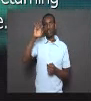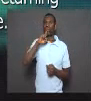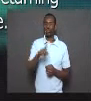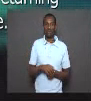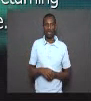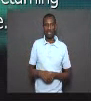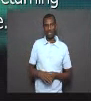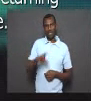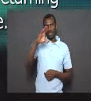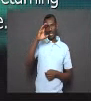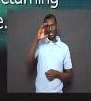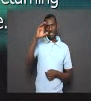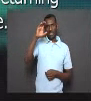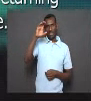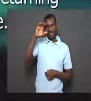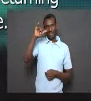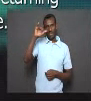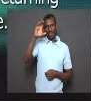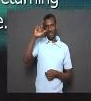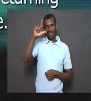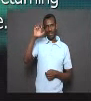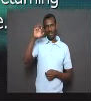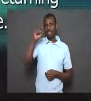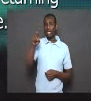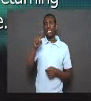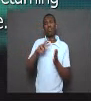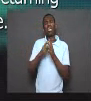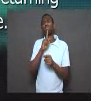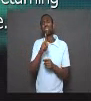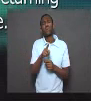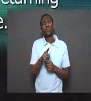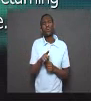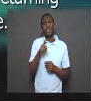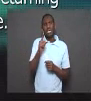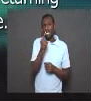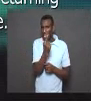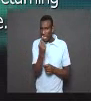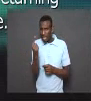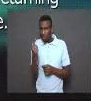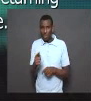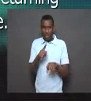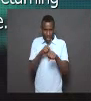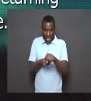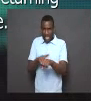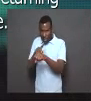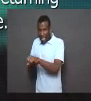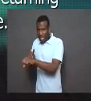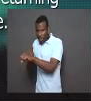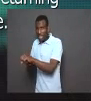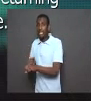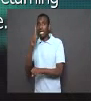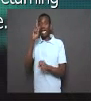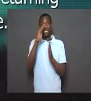A cycle is an interval of time over which a system is